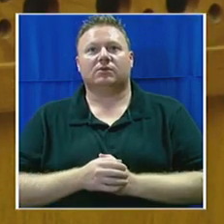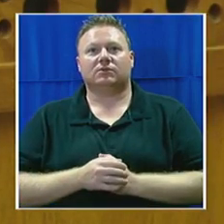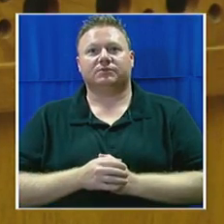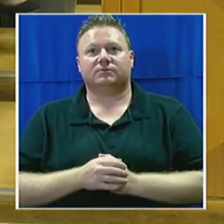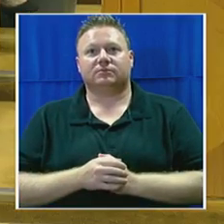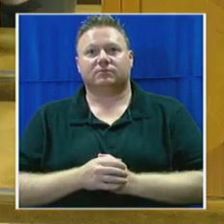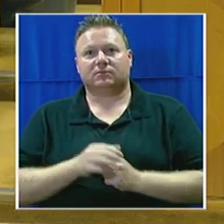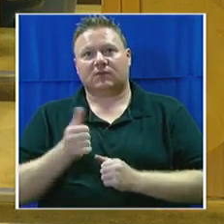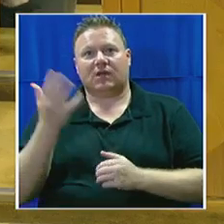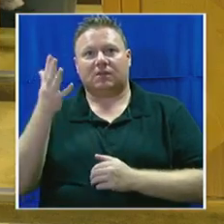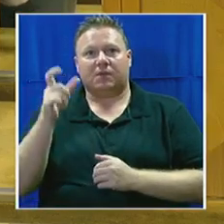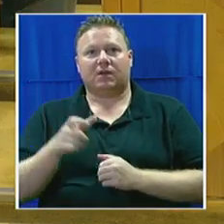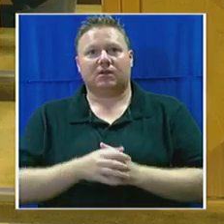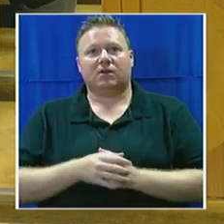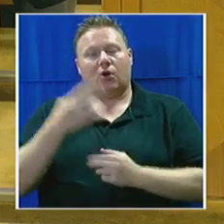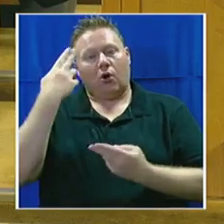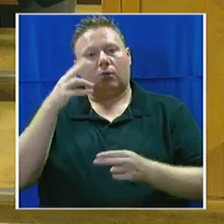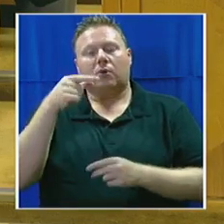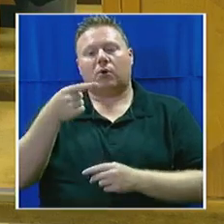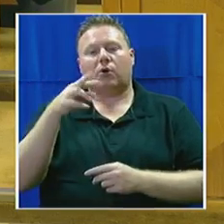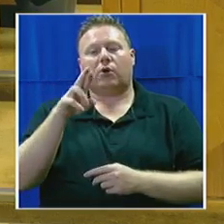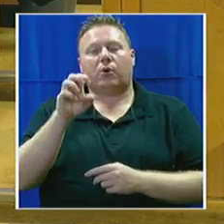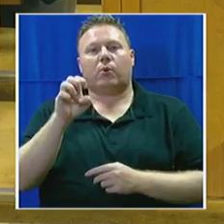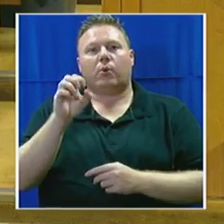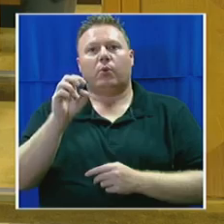The next speaker is the Honourable Groenewald.